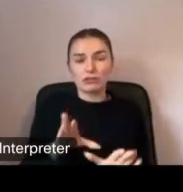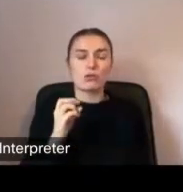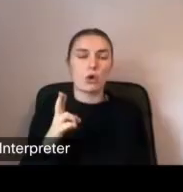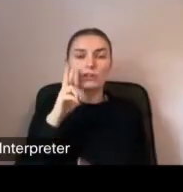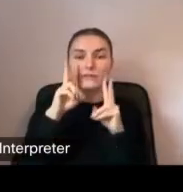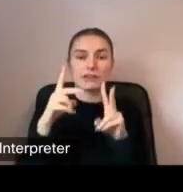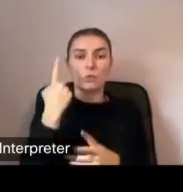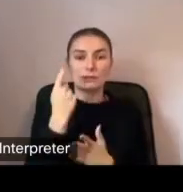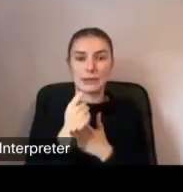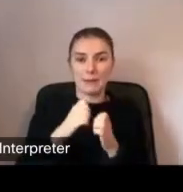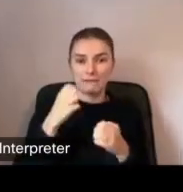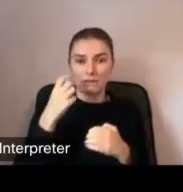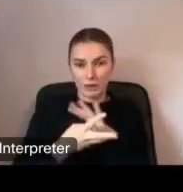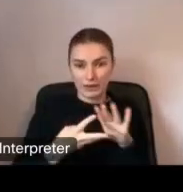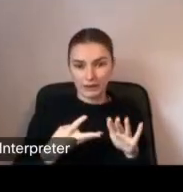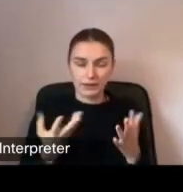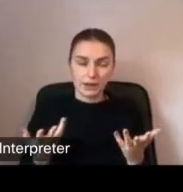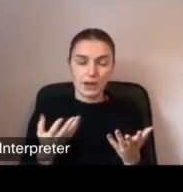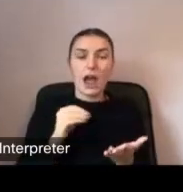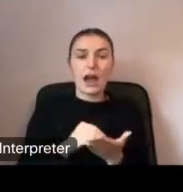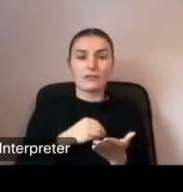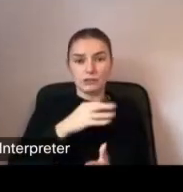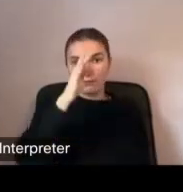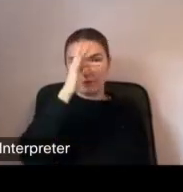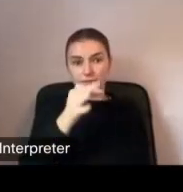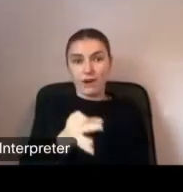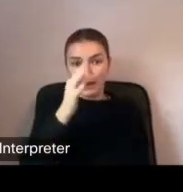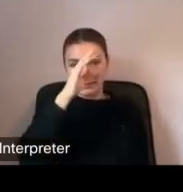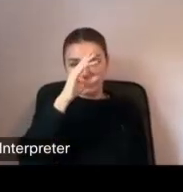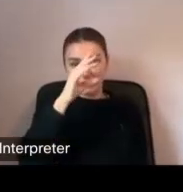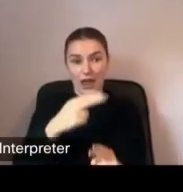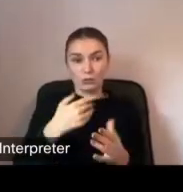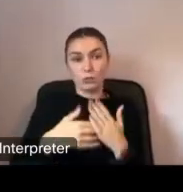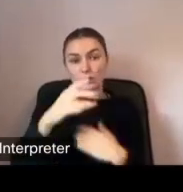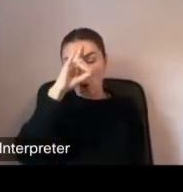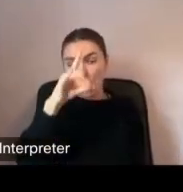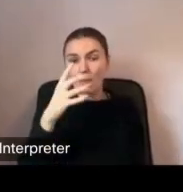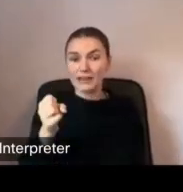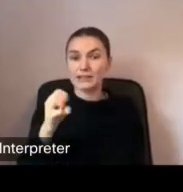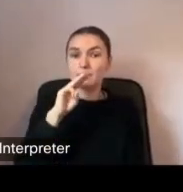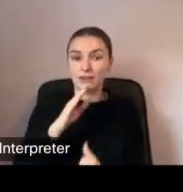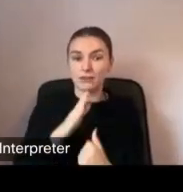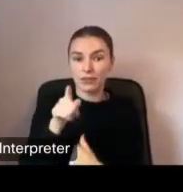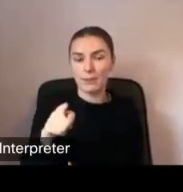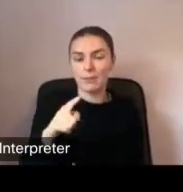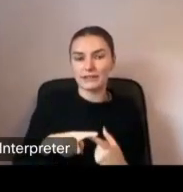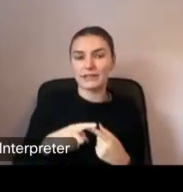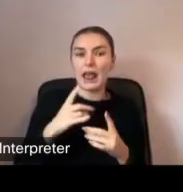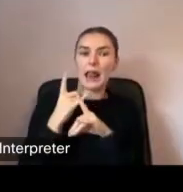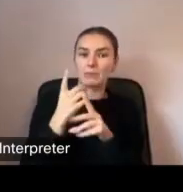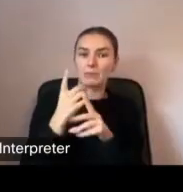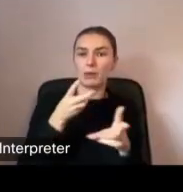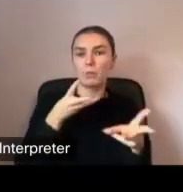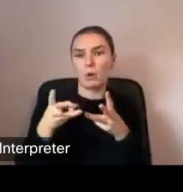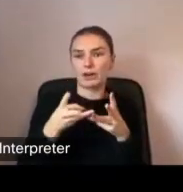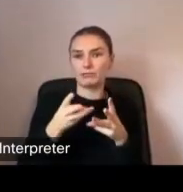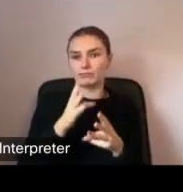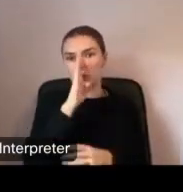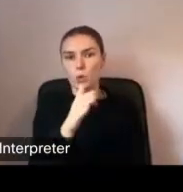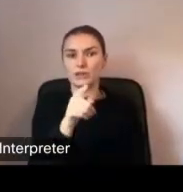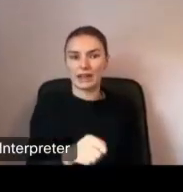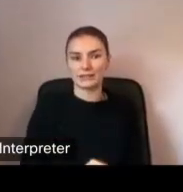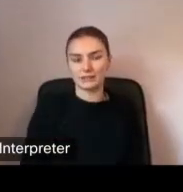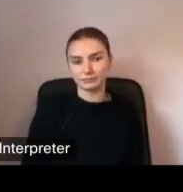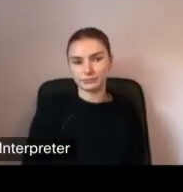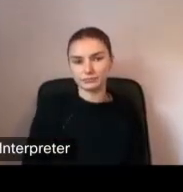But you need to find out what hope has meaning for them and then help them work towards that. Yeah. So it's interesting